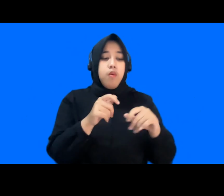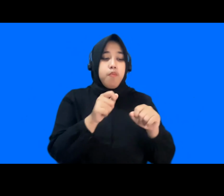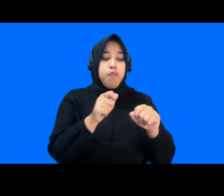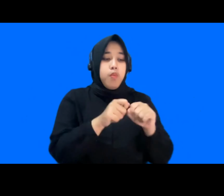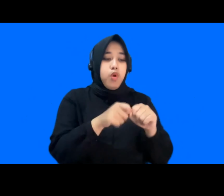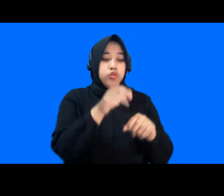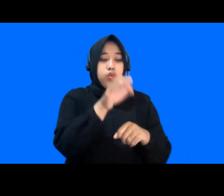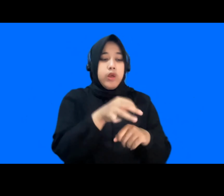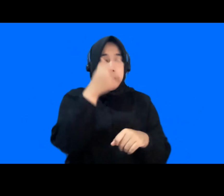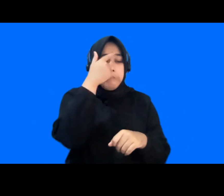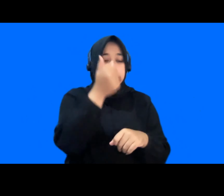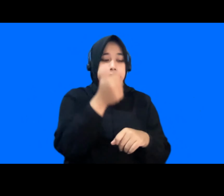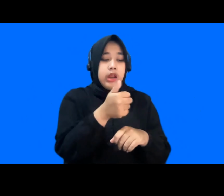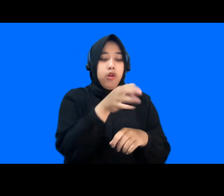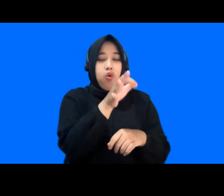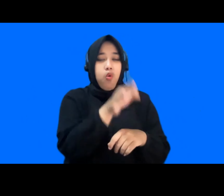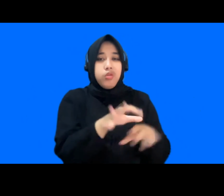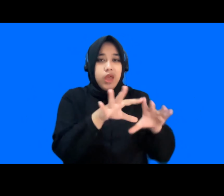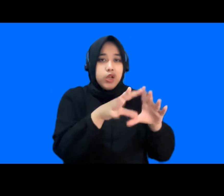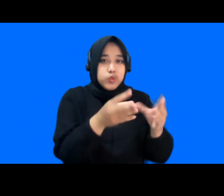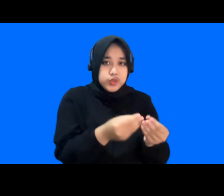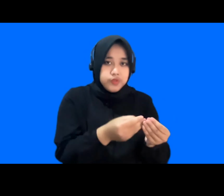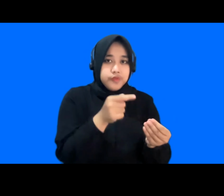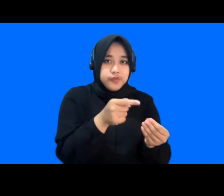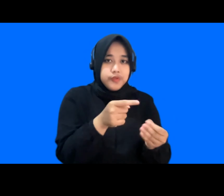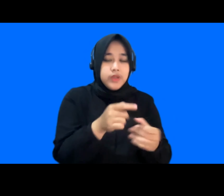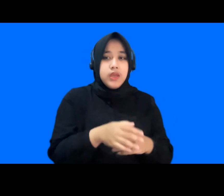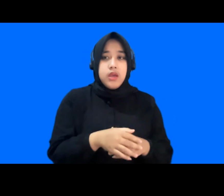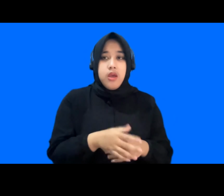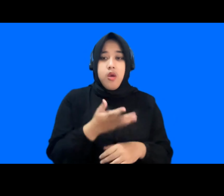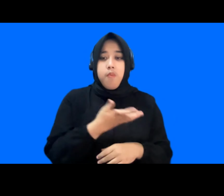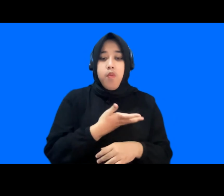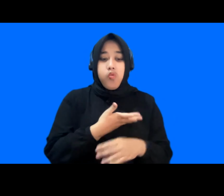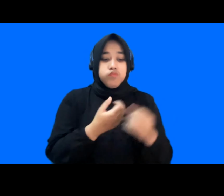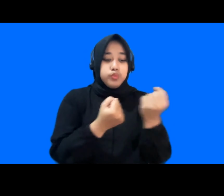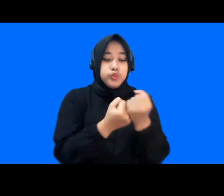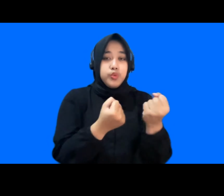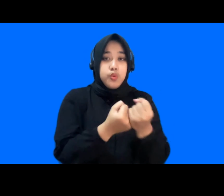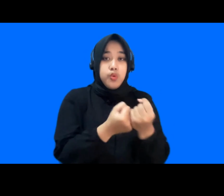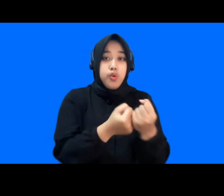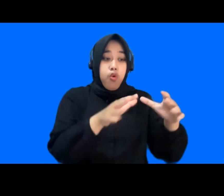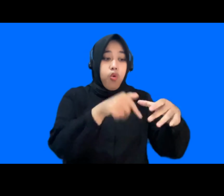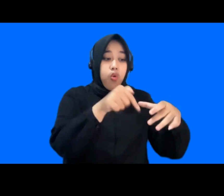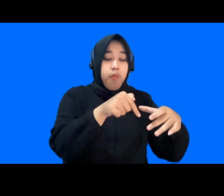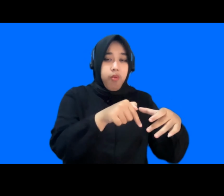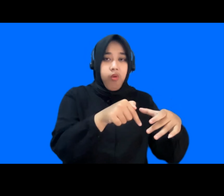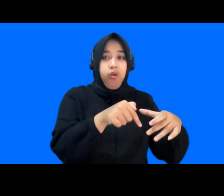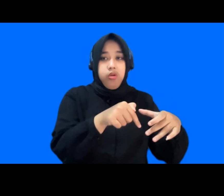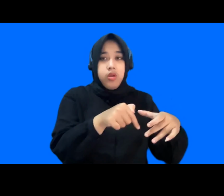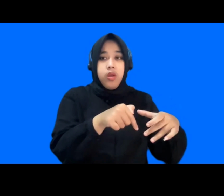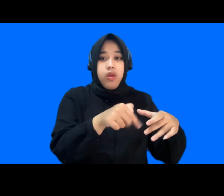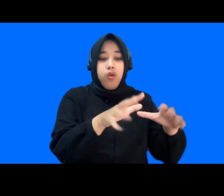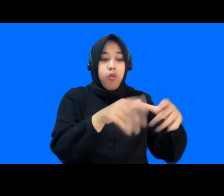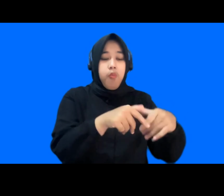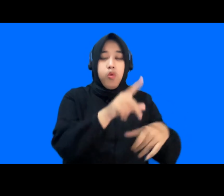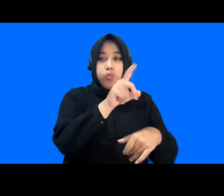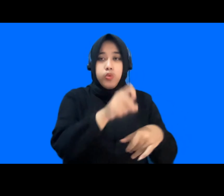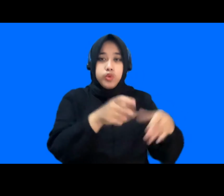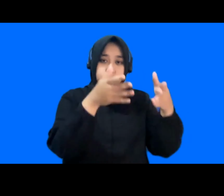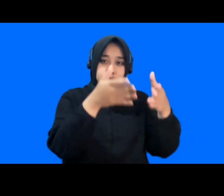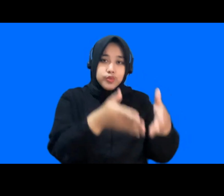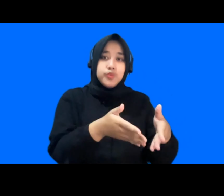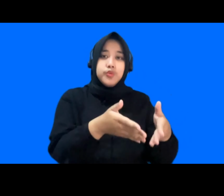agenda on supporting people with disabilities with assistive technology and discussed how we can make the technology affordable